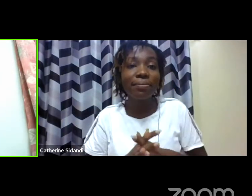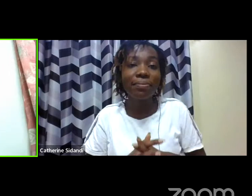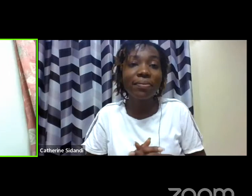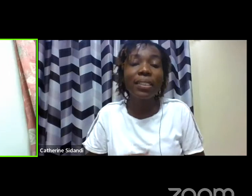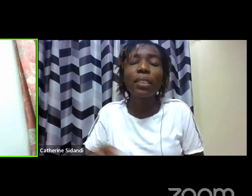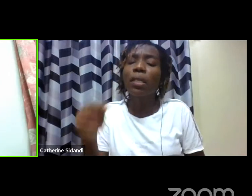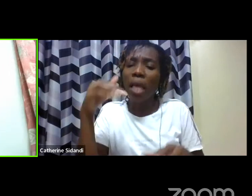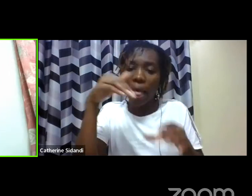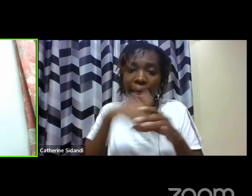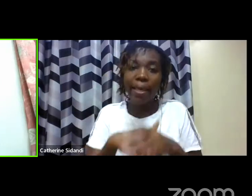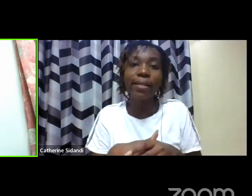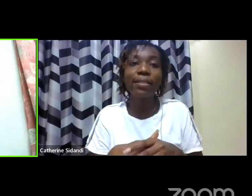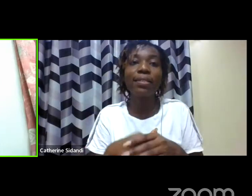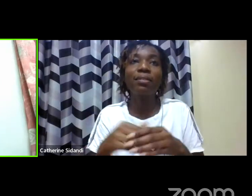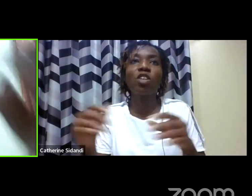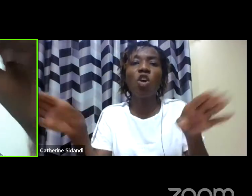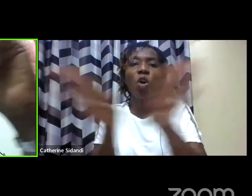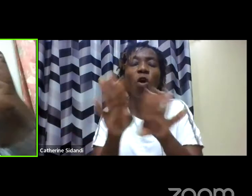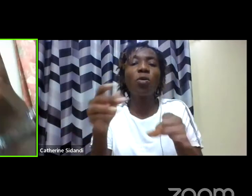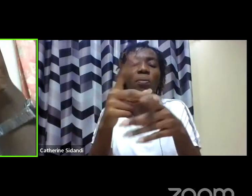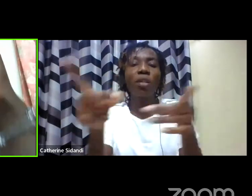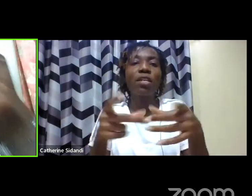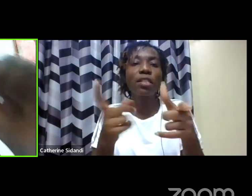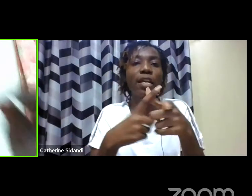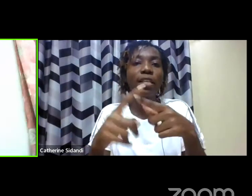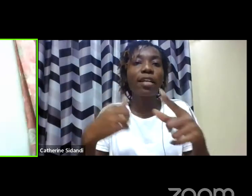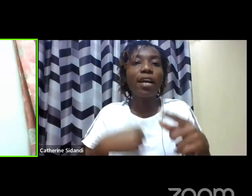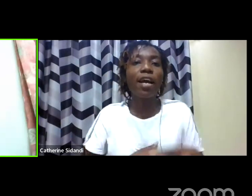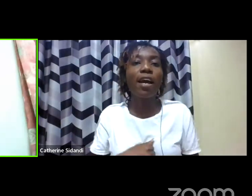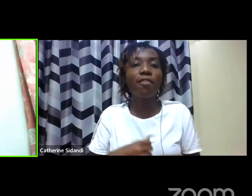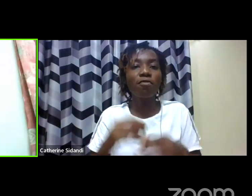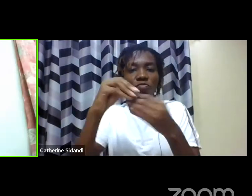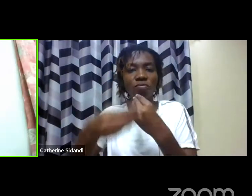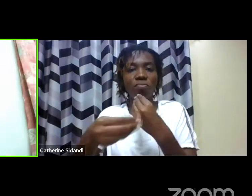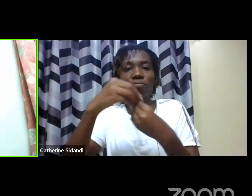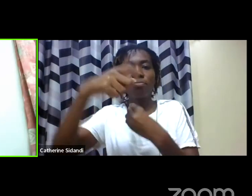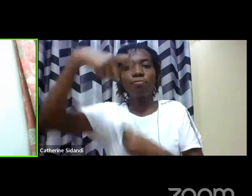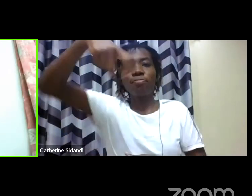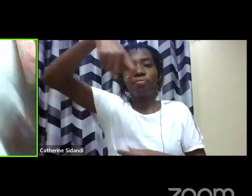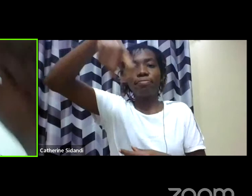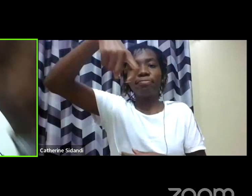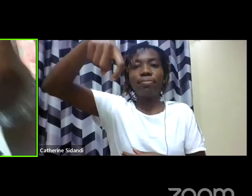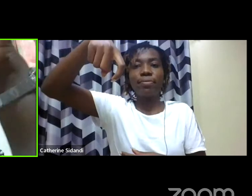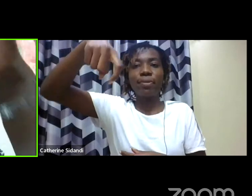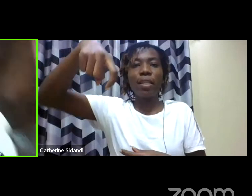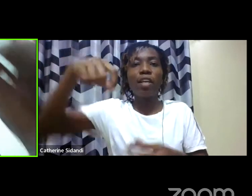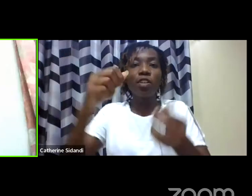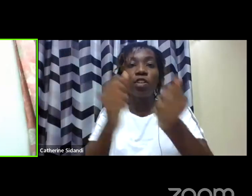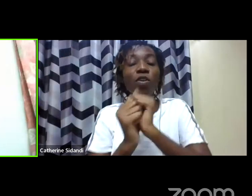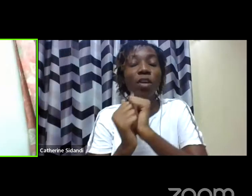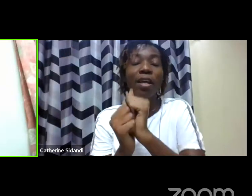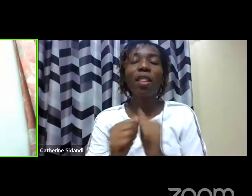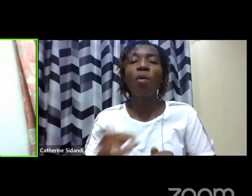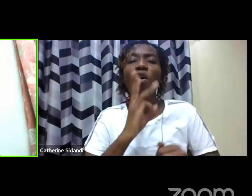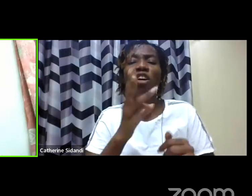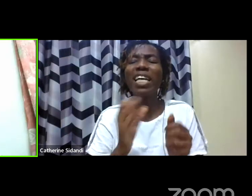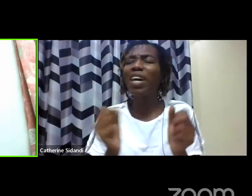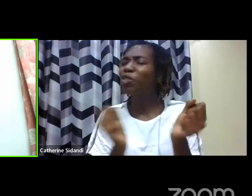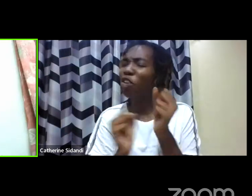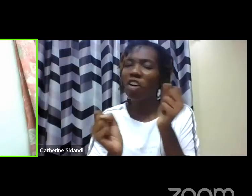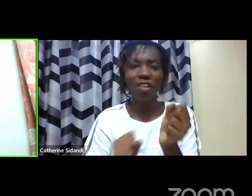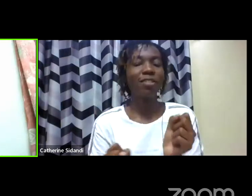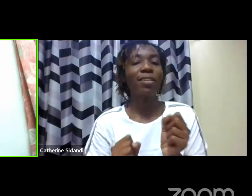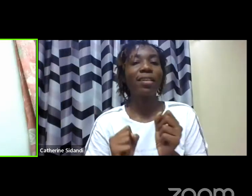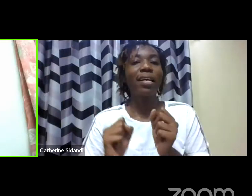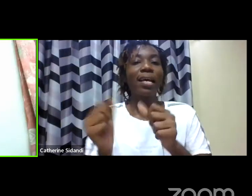cage. And then there was a banana hung up there with cold water. So